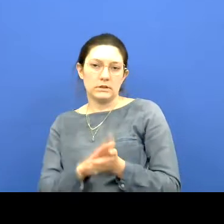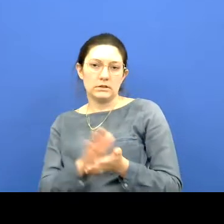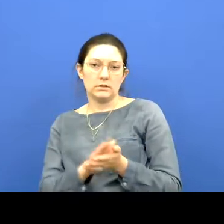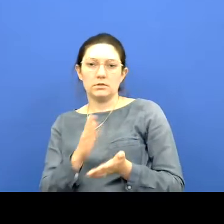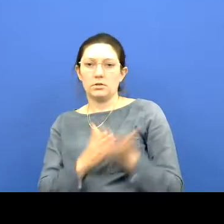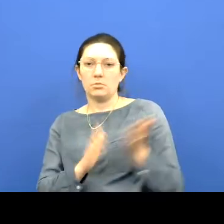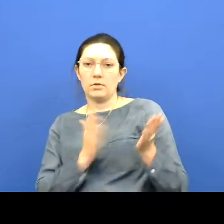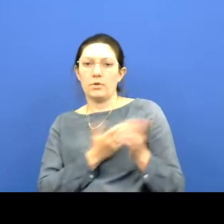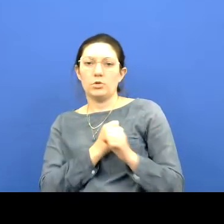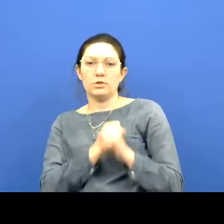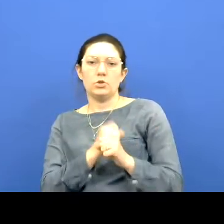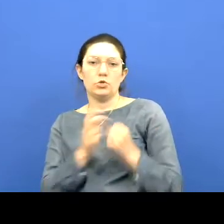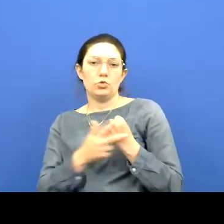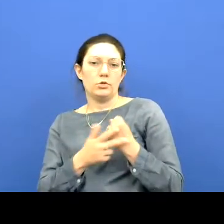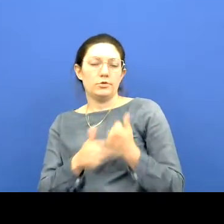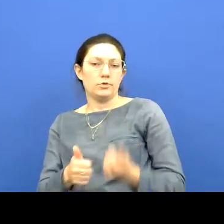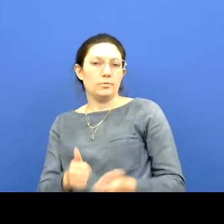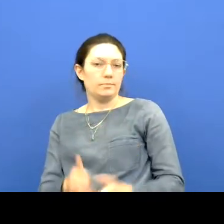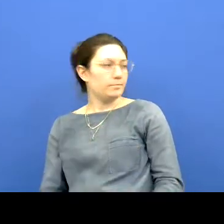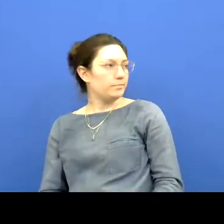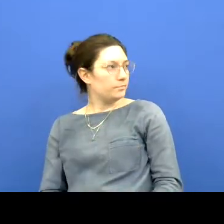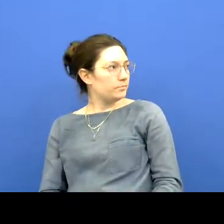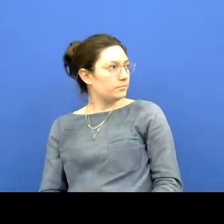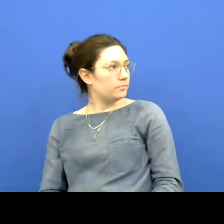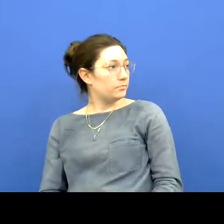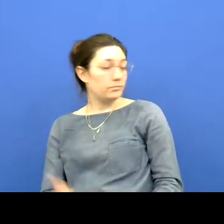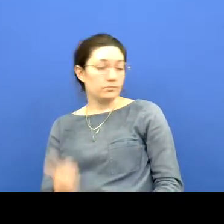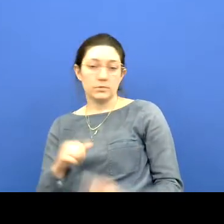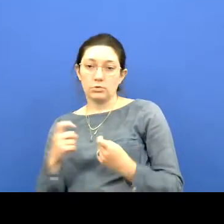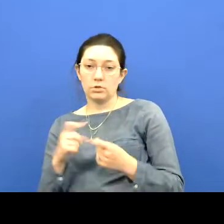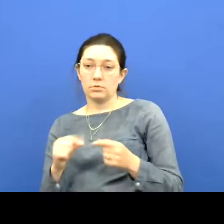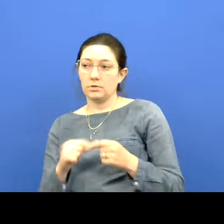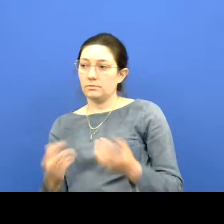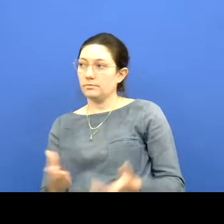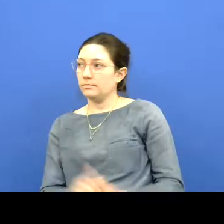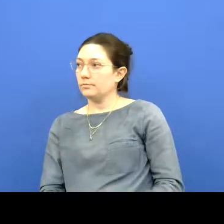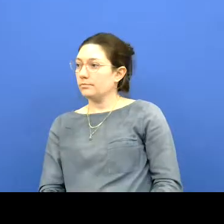secure storage. So any questions, comments?